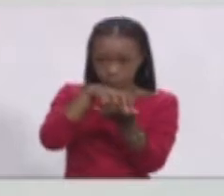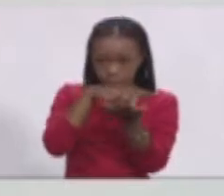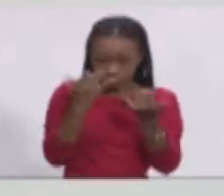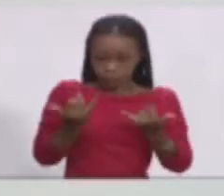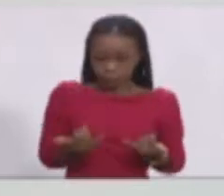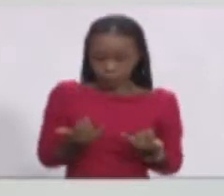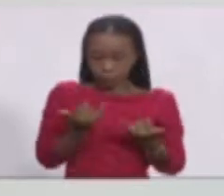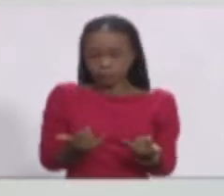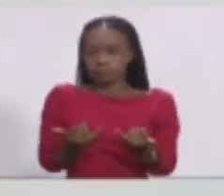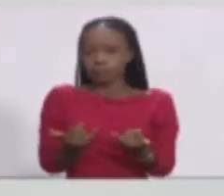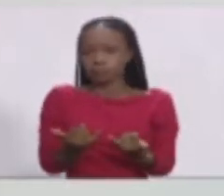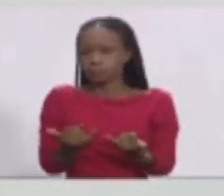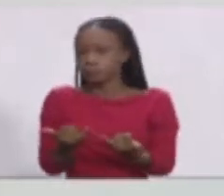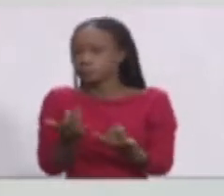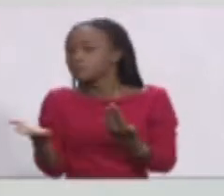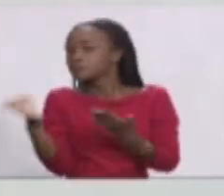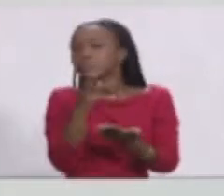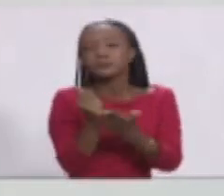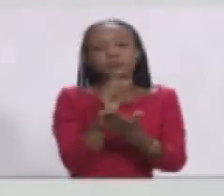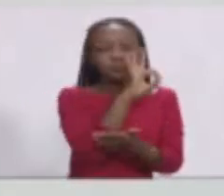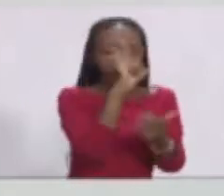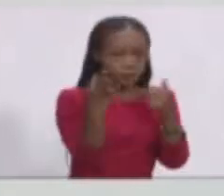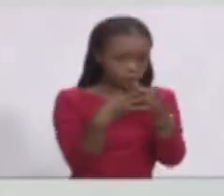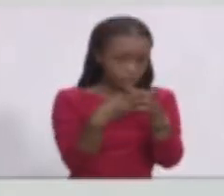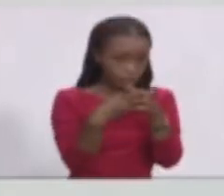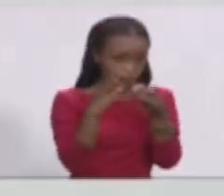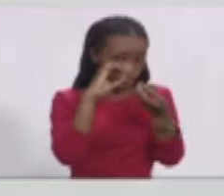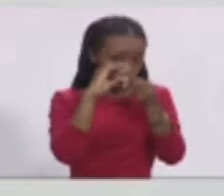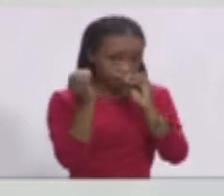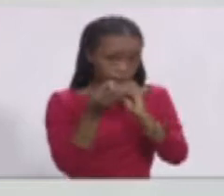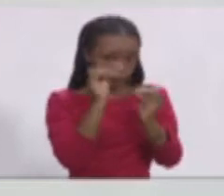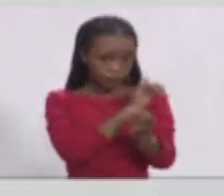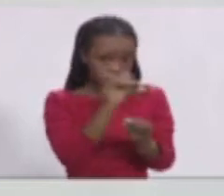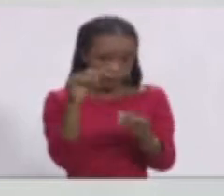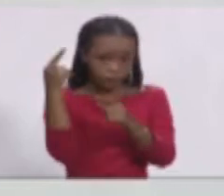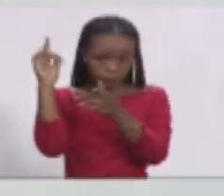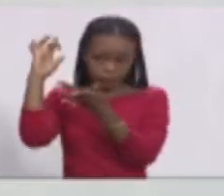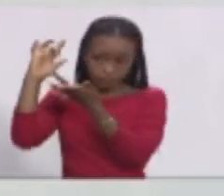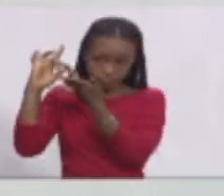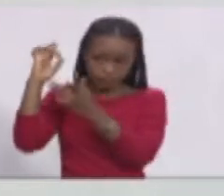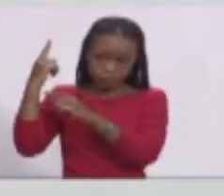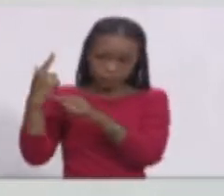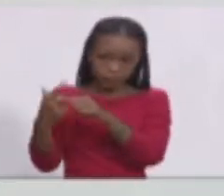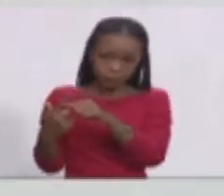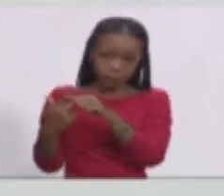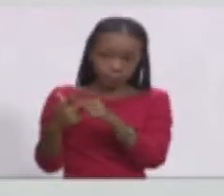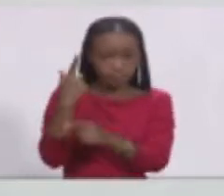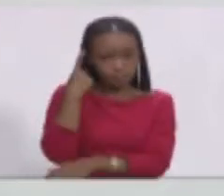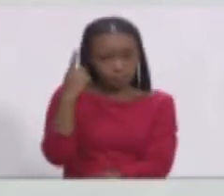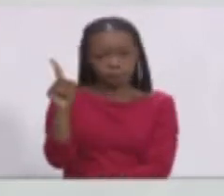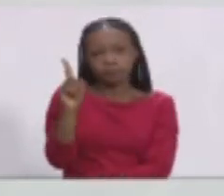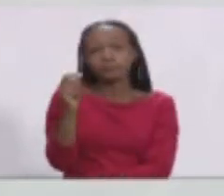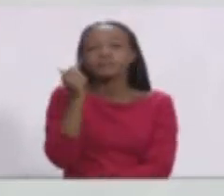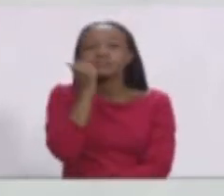now brings to 38 the number of those who have tested positive for the virus